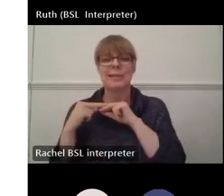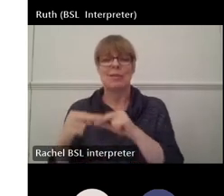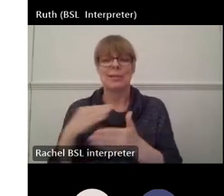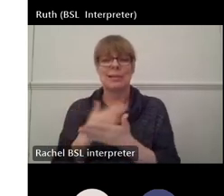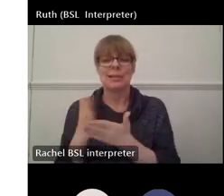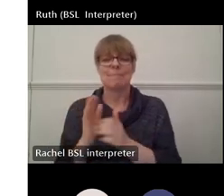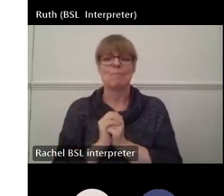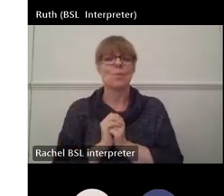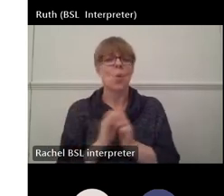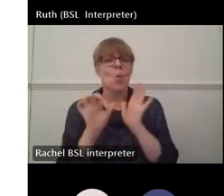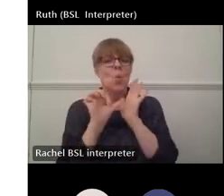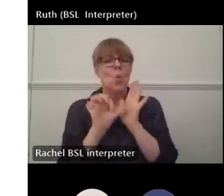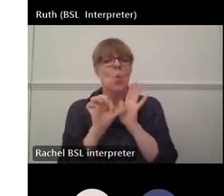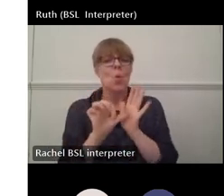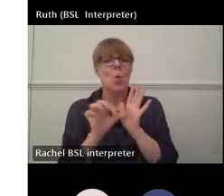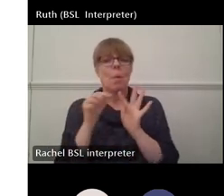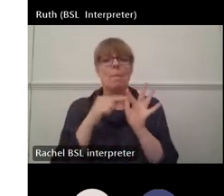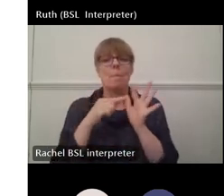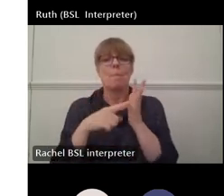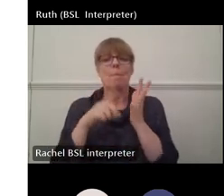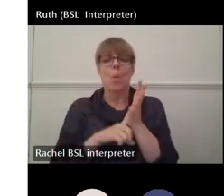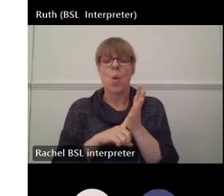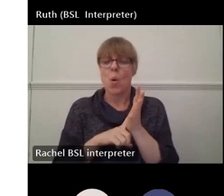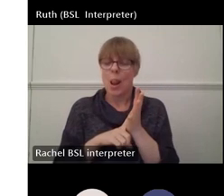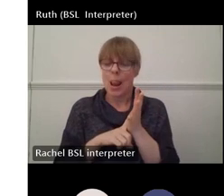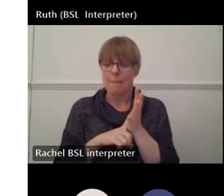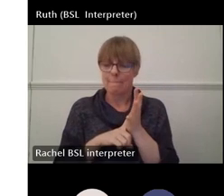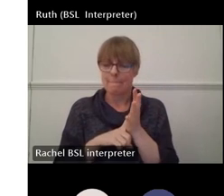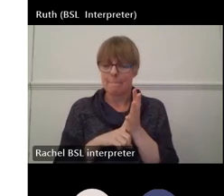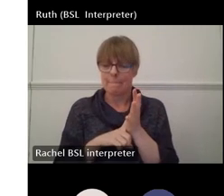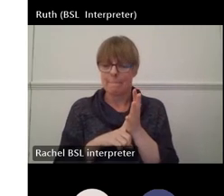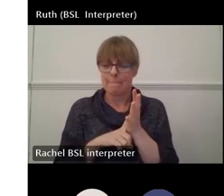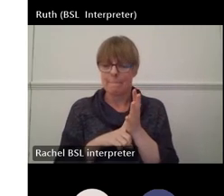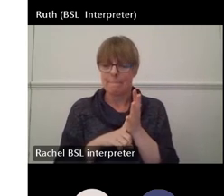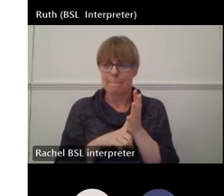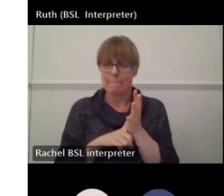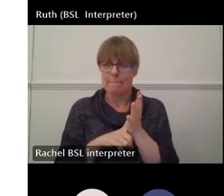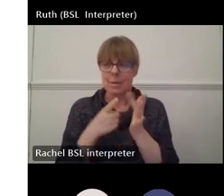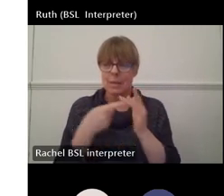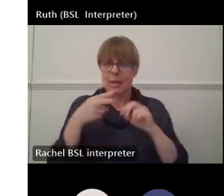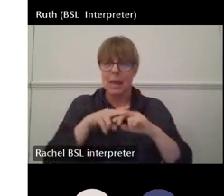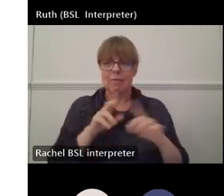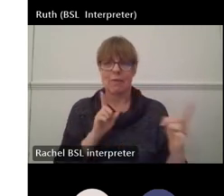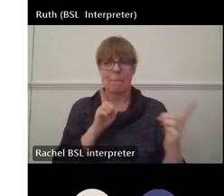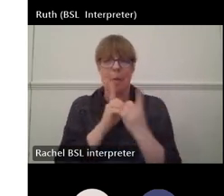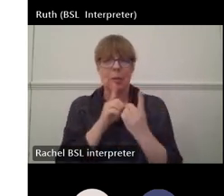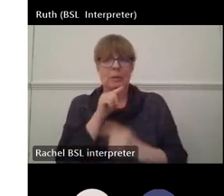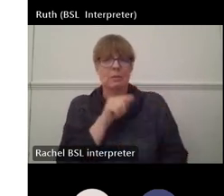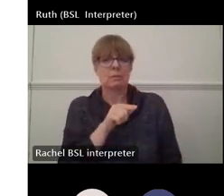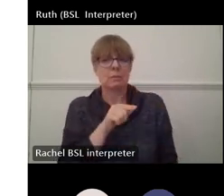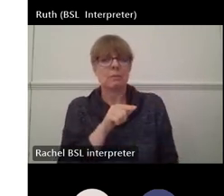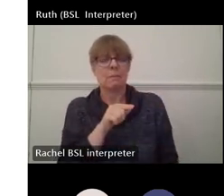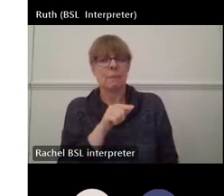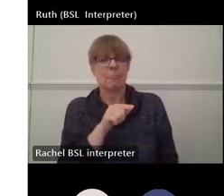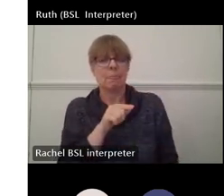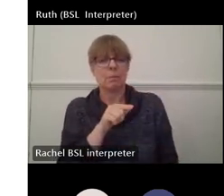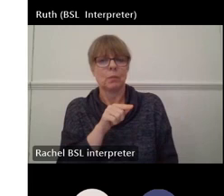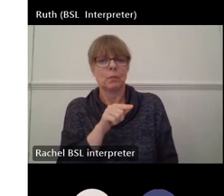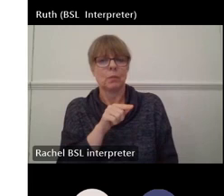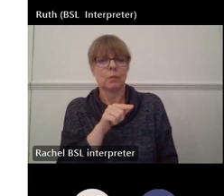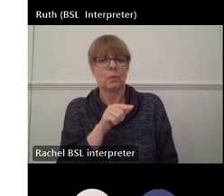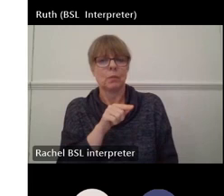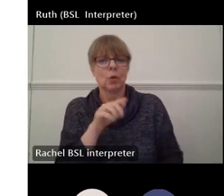That's a tough one. So you're asking how would we, if I was speaking to somebody that works trying to attract volunteers or the volunteer